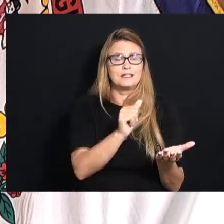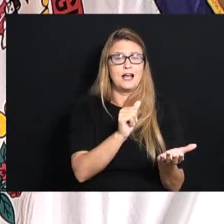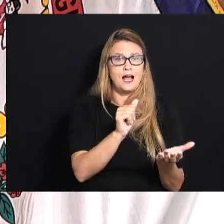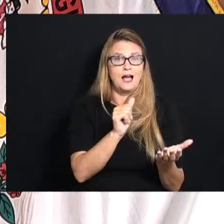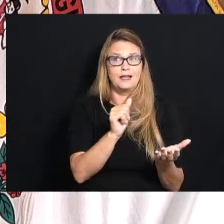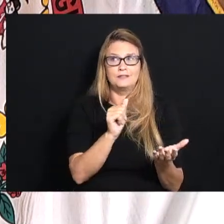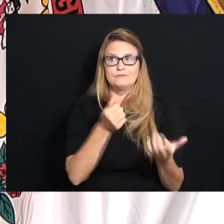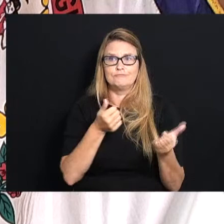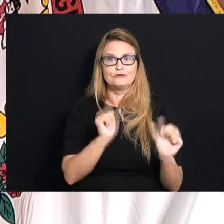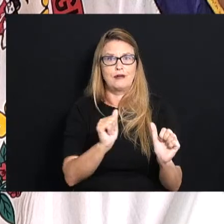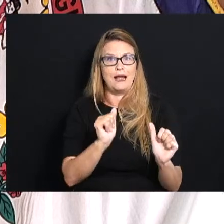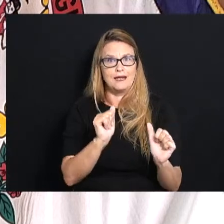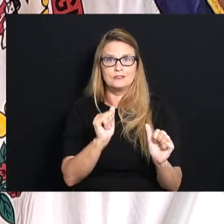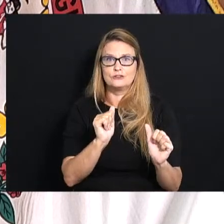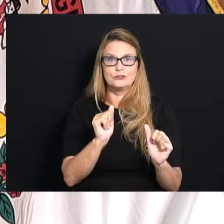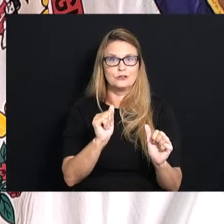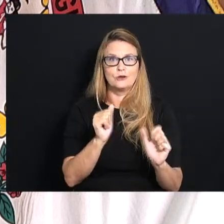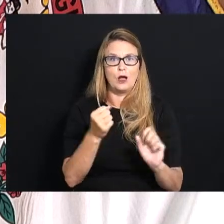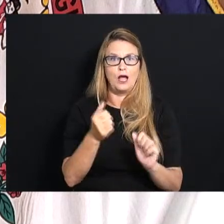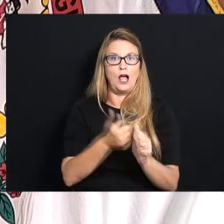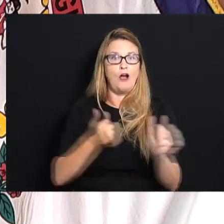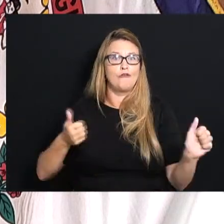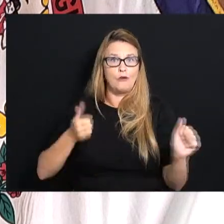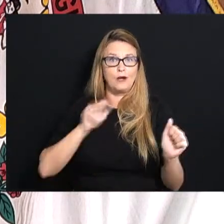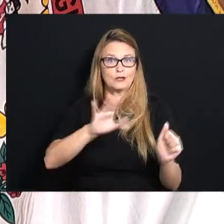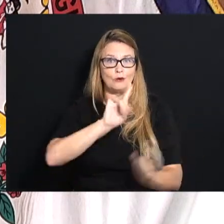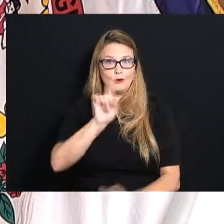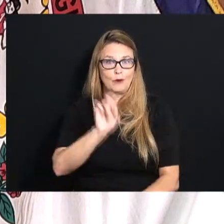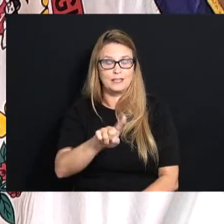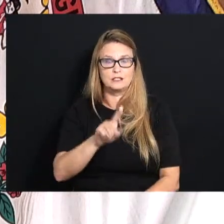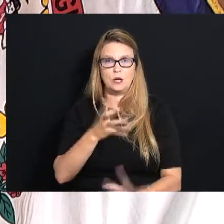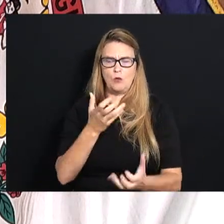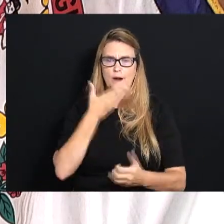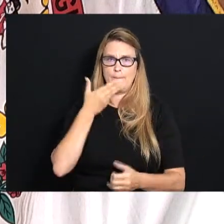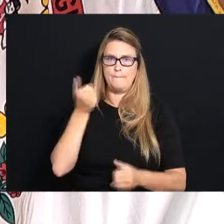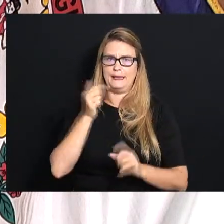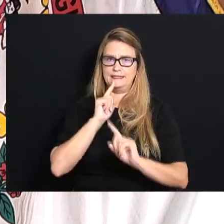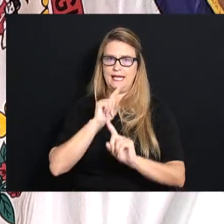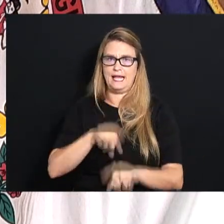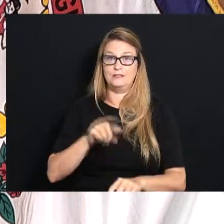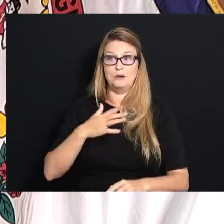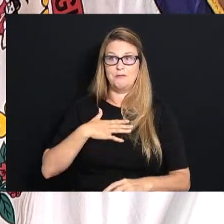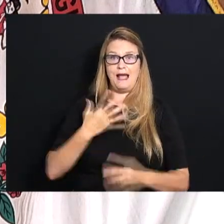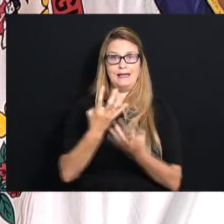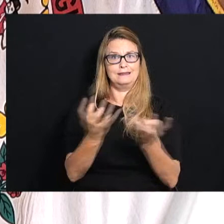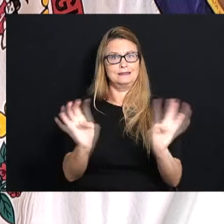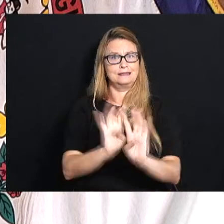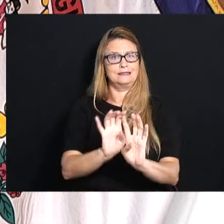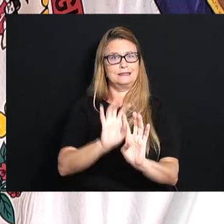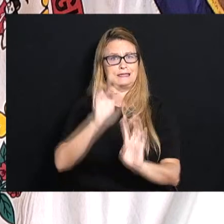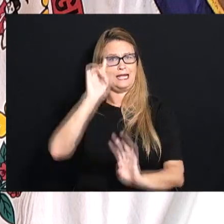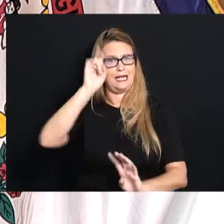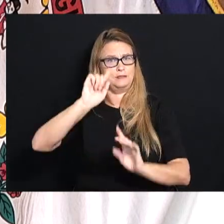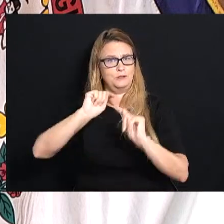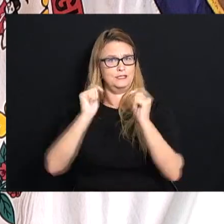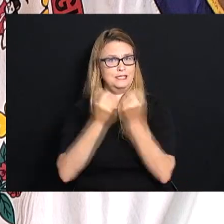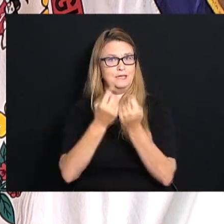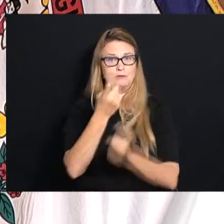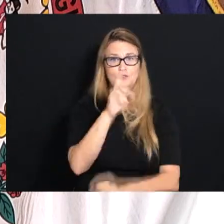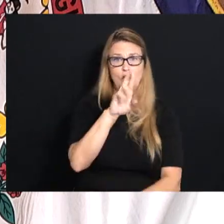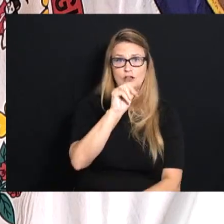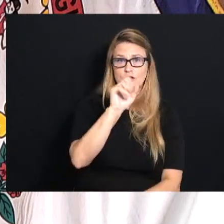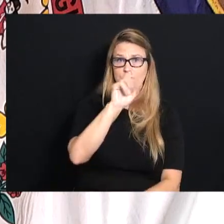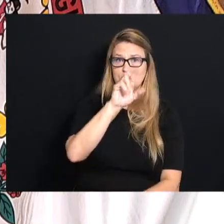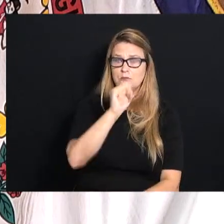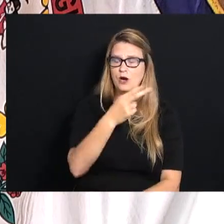dodging anything. I always try to answer your questions as best I possibly can. These experts that are on with us all the time, Dr. Marsh said